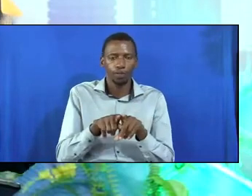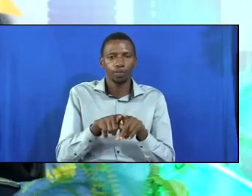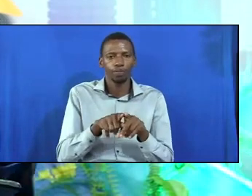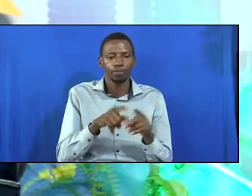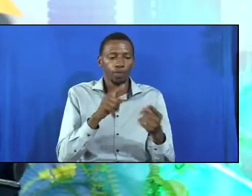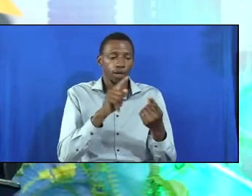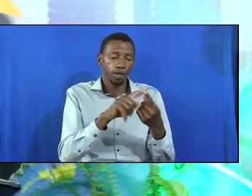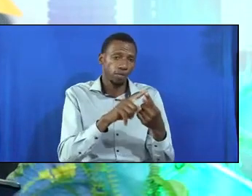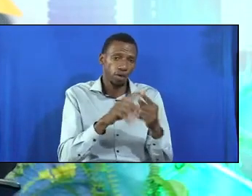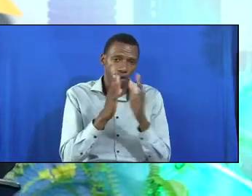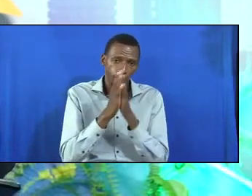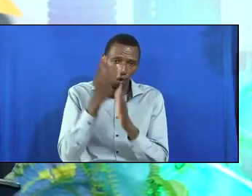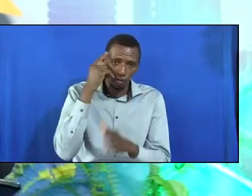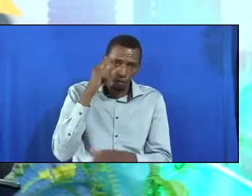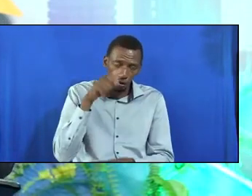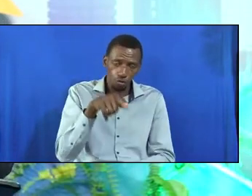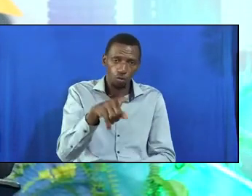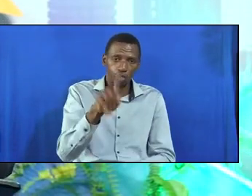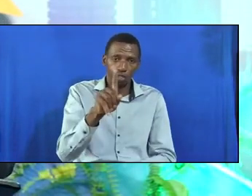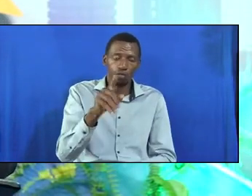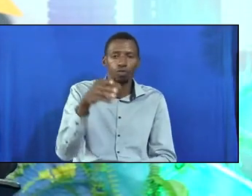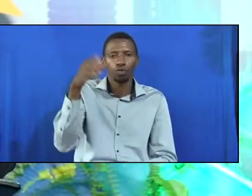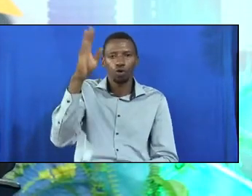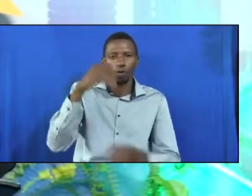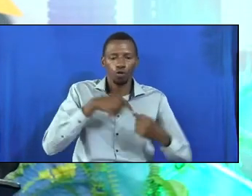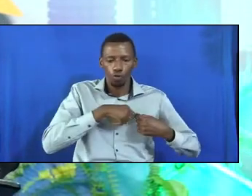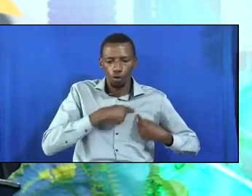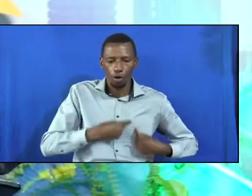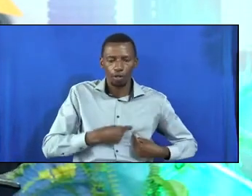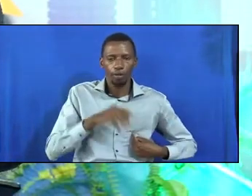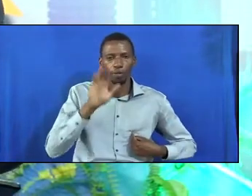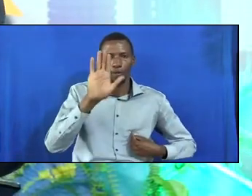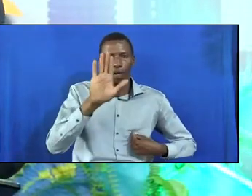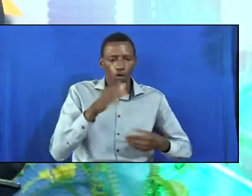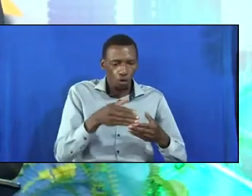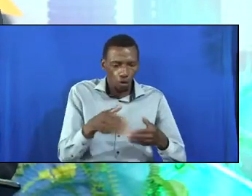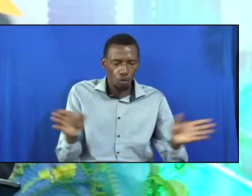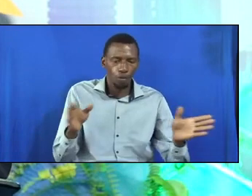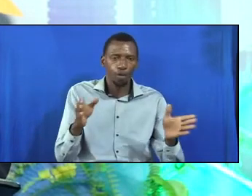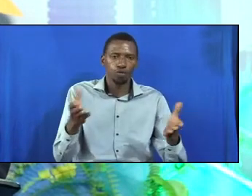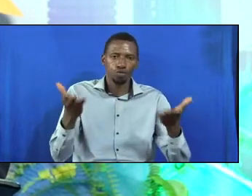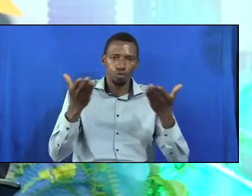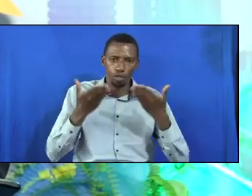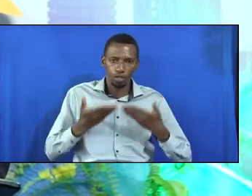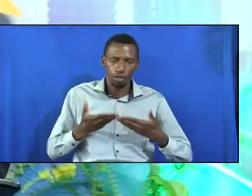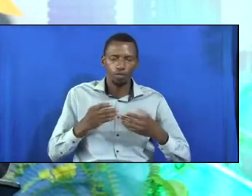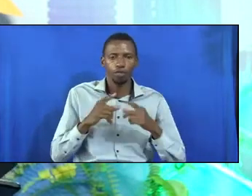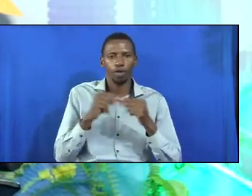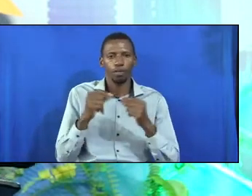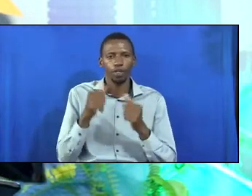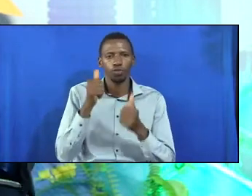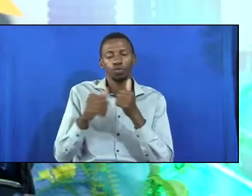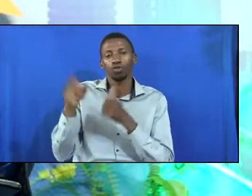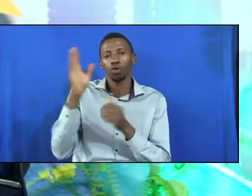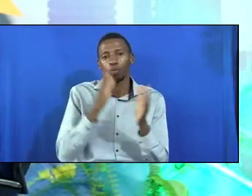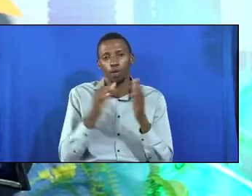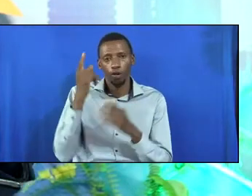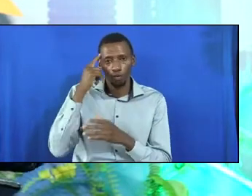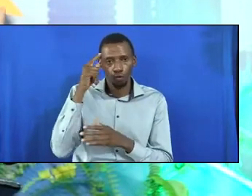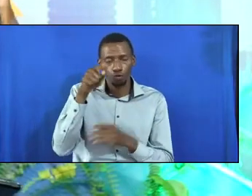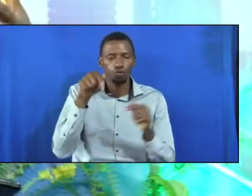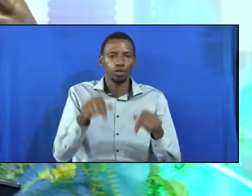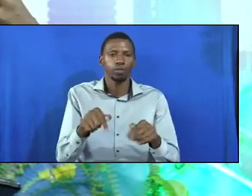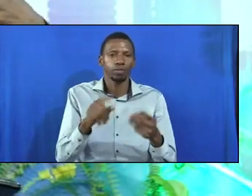God may open your heart to receive the message and blessings that are set aside for you today. Second